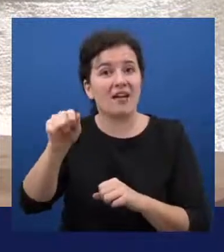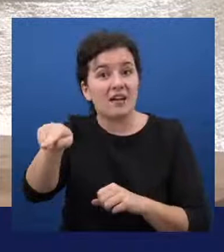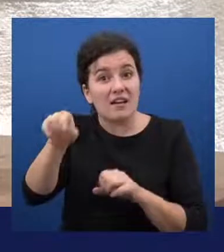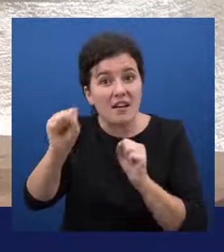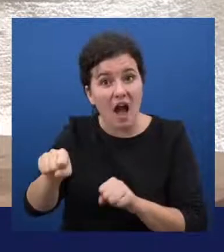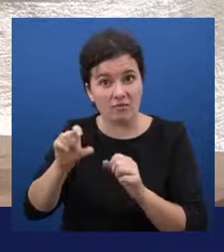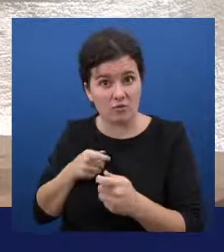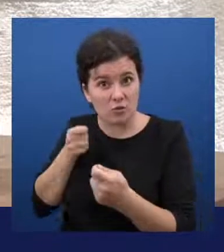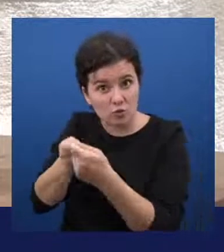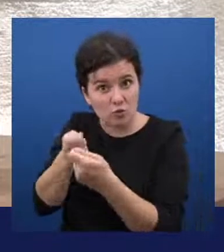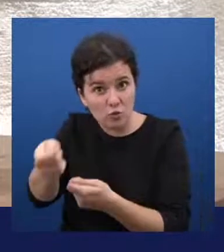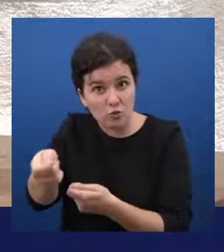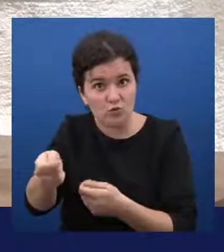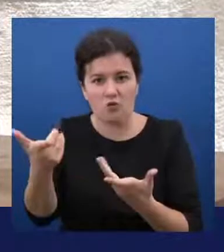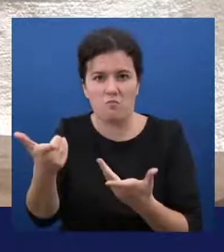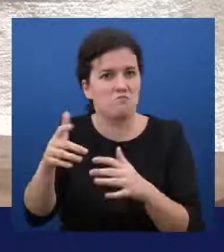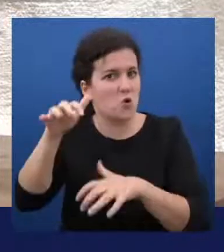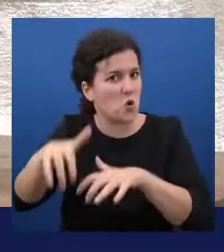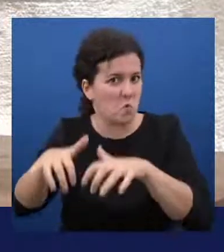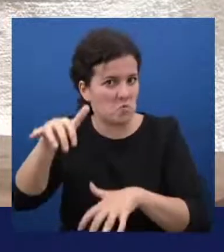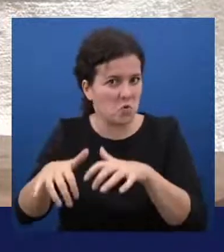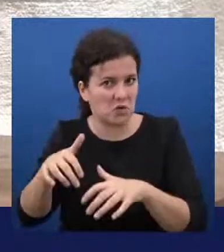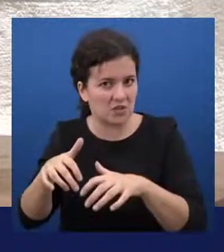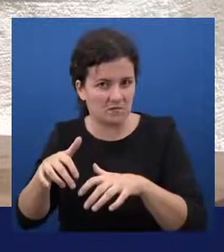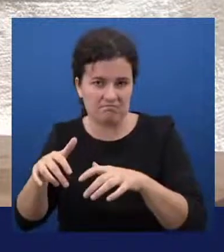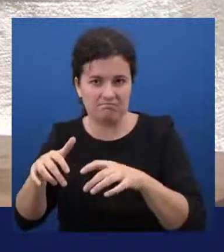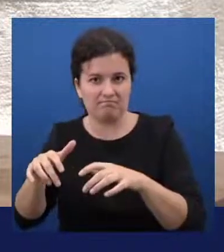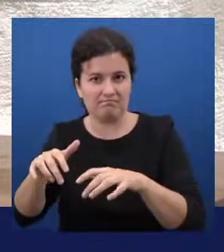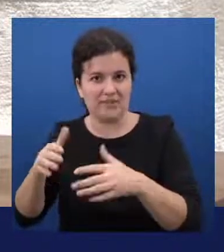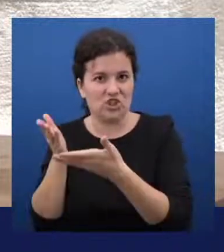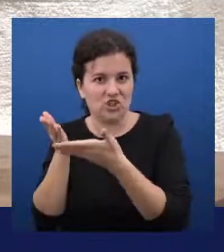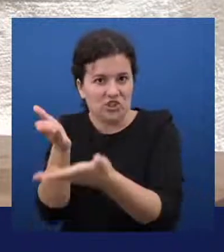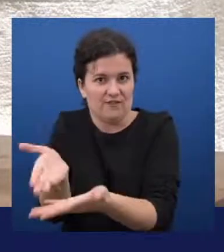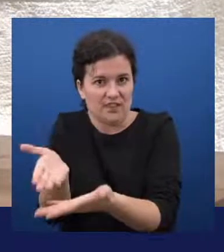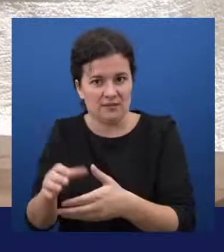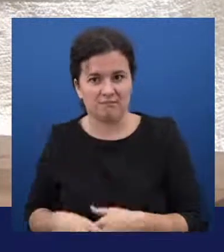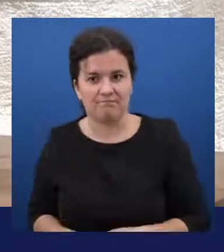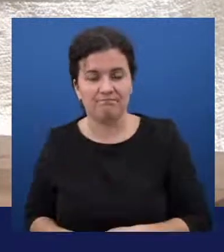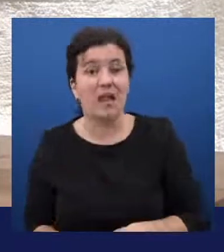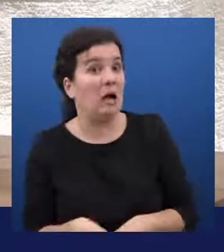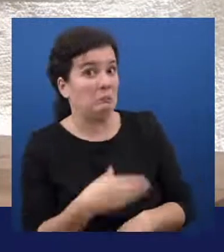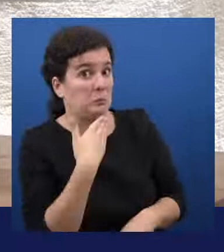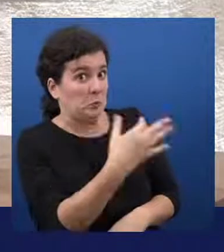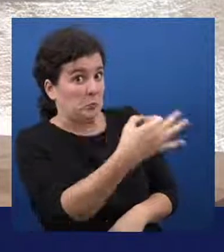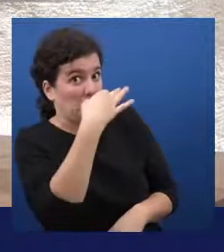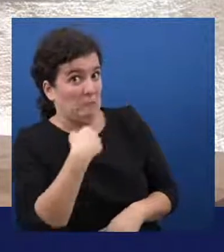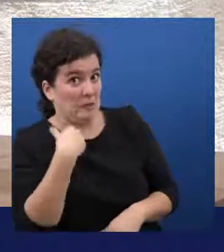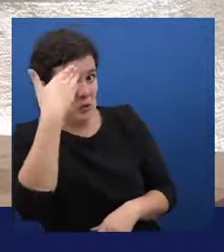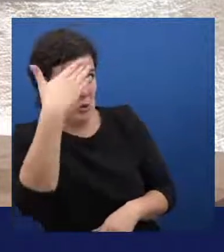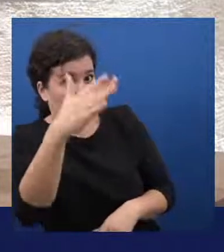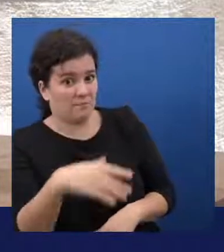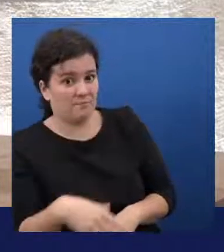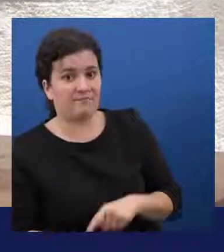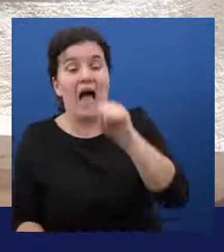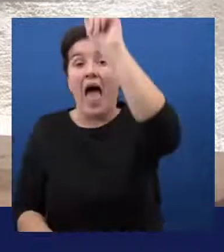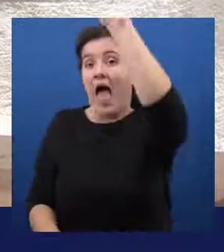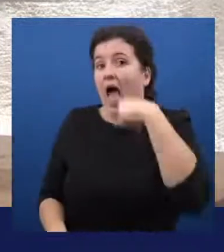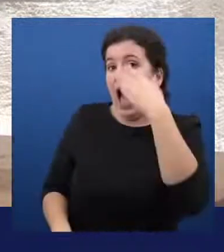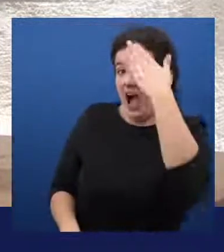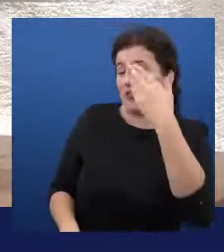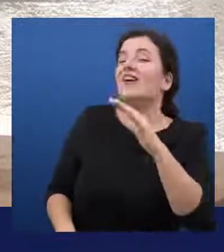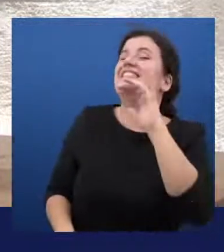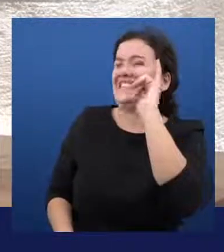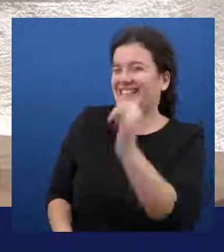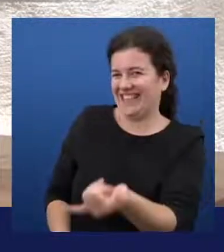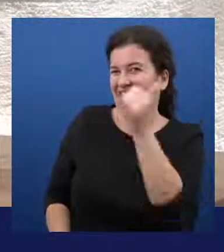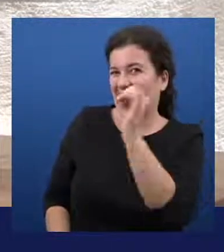I'm just. That's a good without question. words. I It's don't amazing know. to see the stuff that The you can answer do is with, yes. custom computer vision. That's So good. one You can last